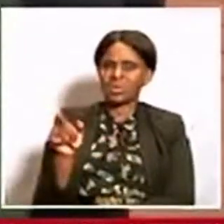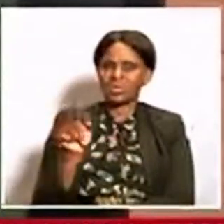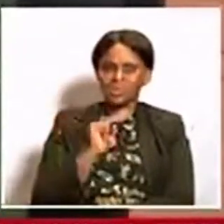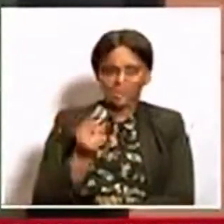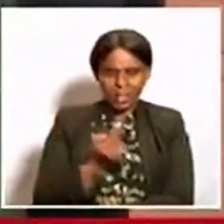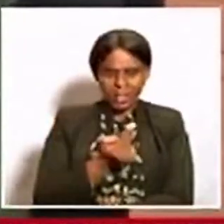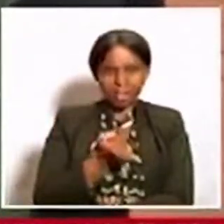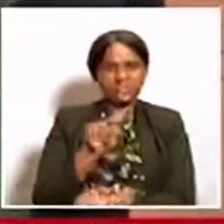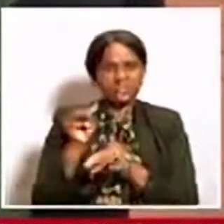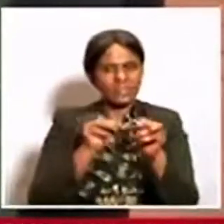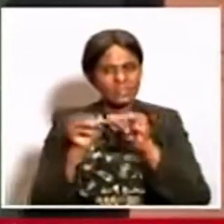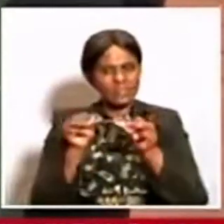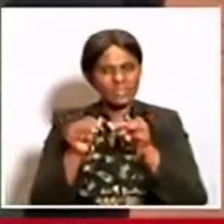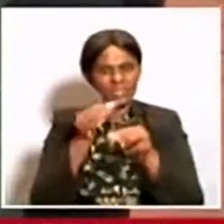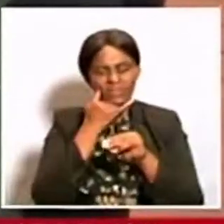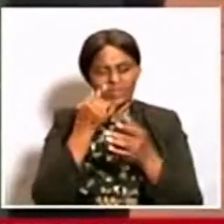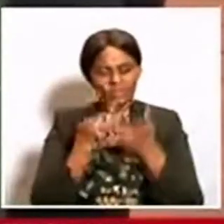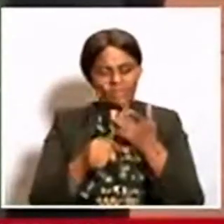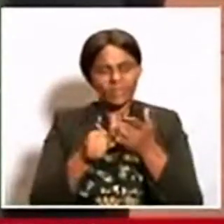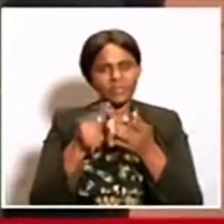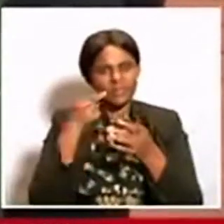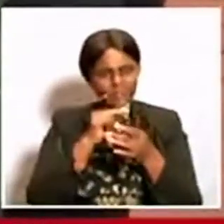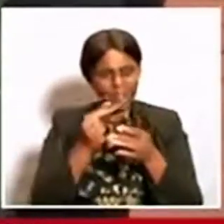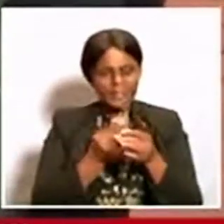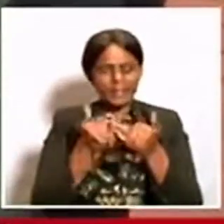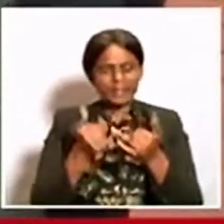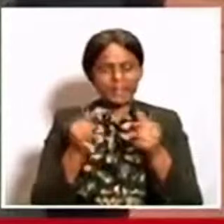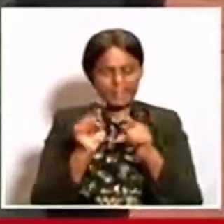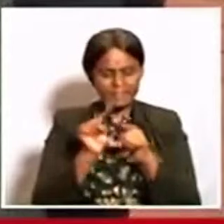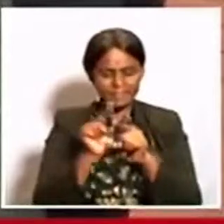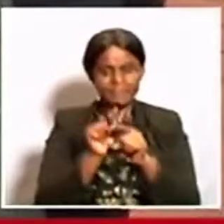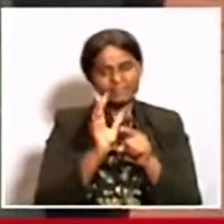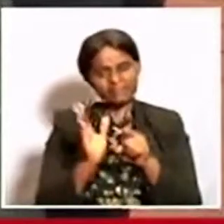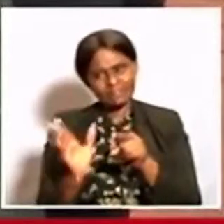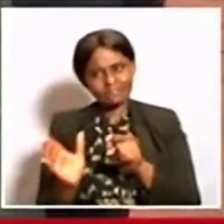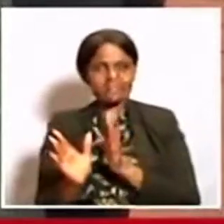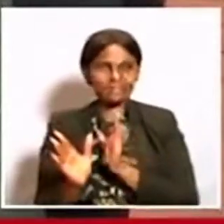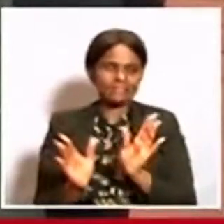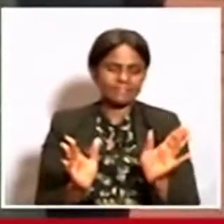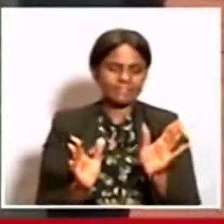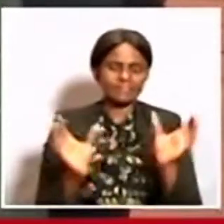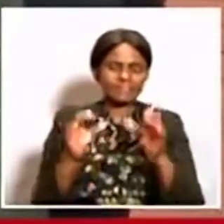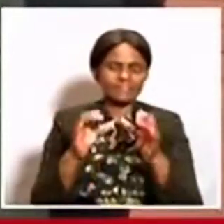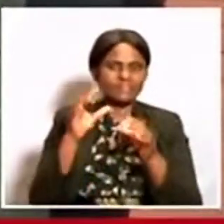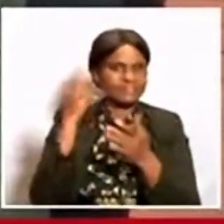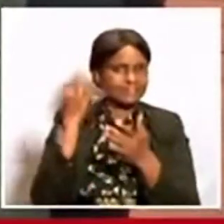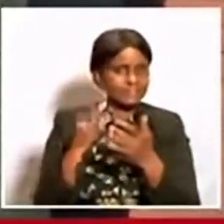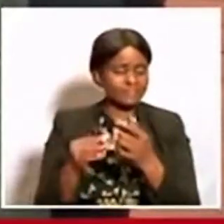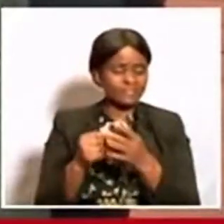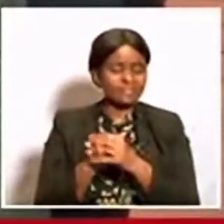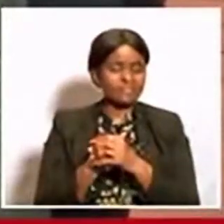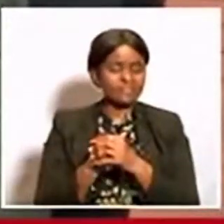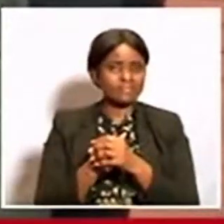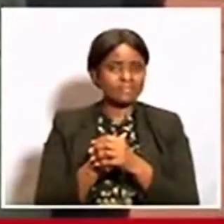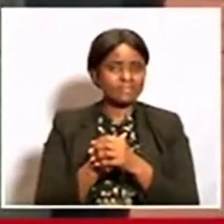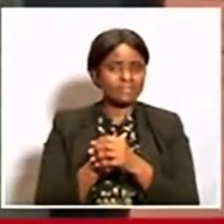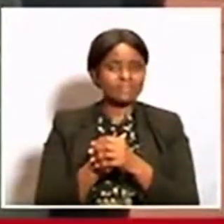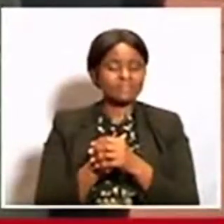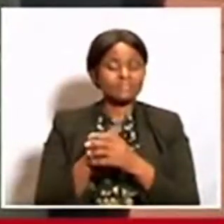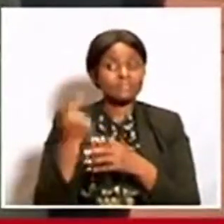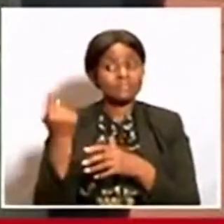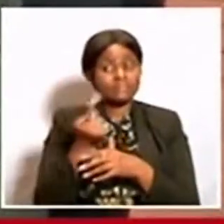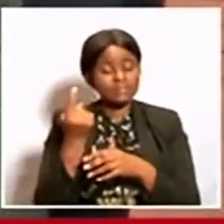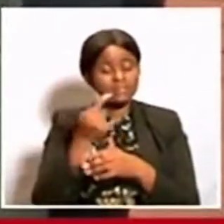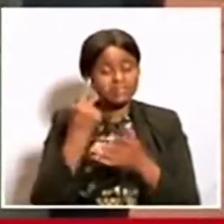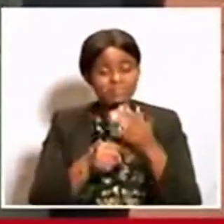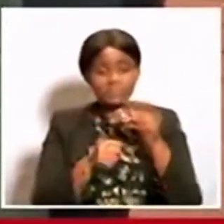us as a management for us to go this way? Council Secretary, just to augment what